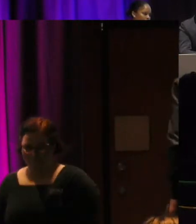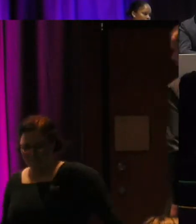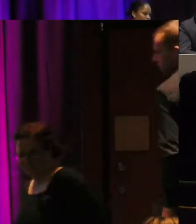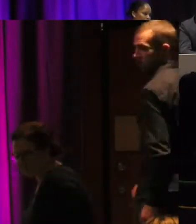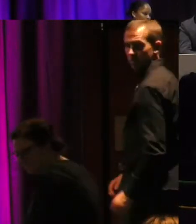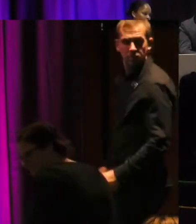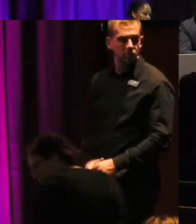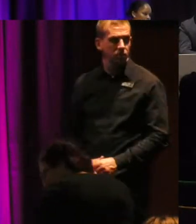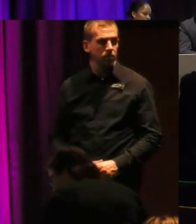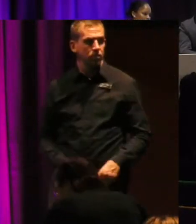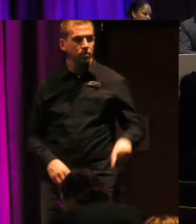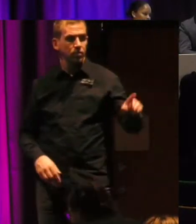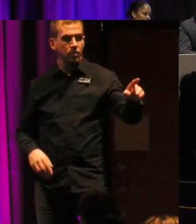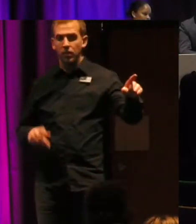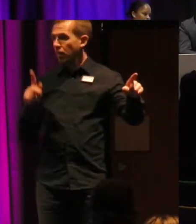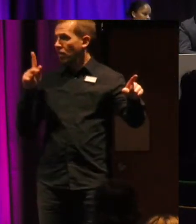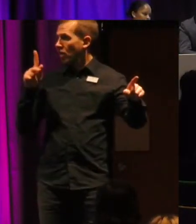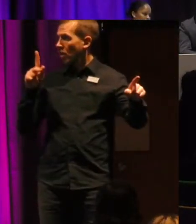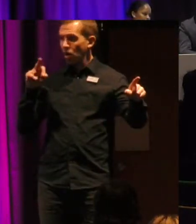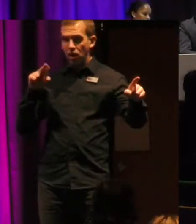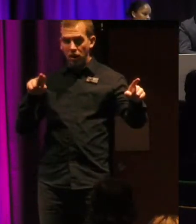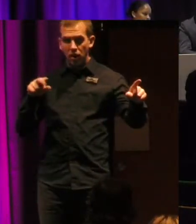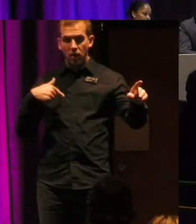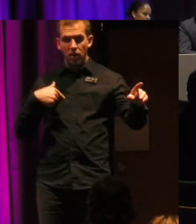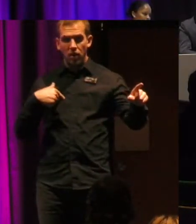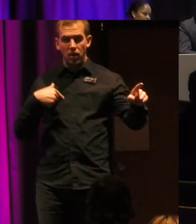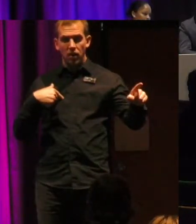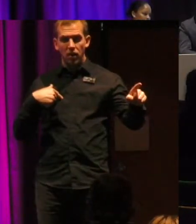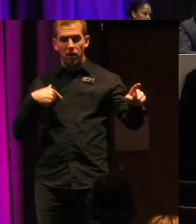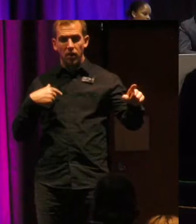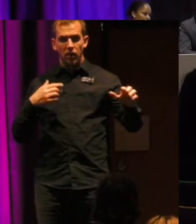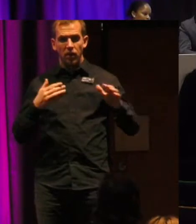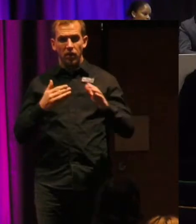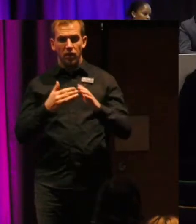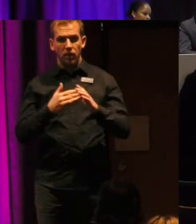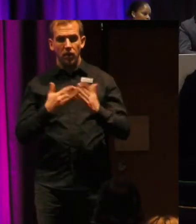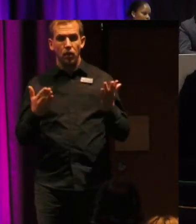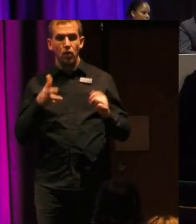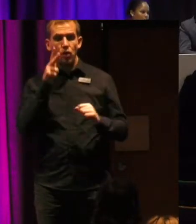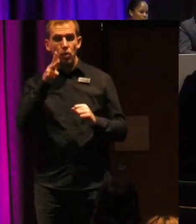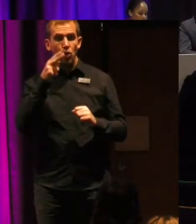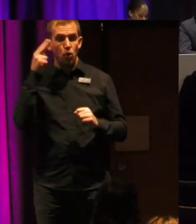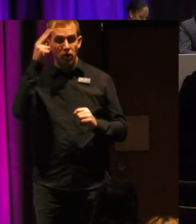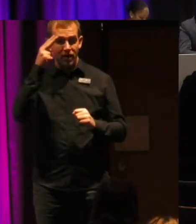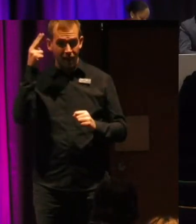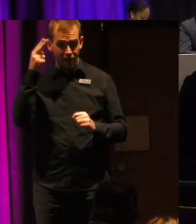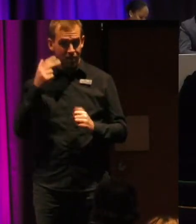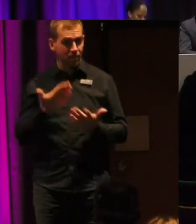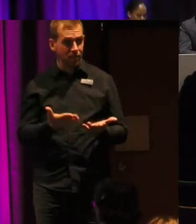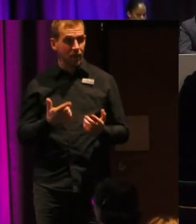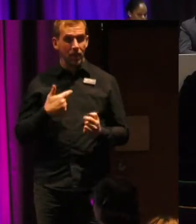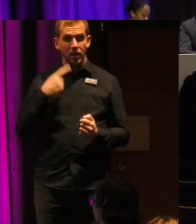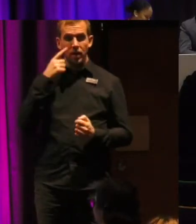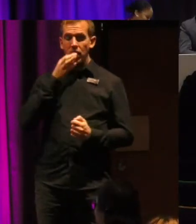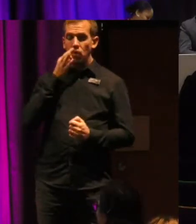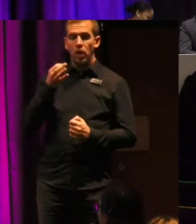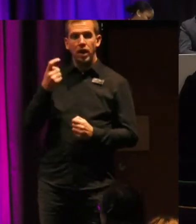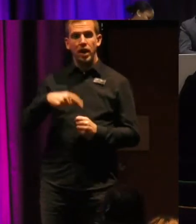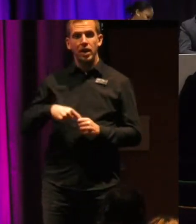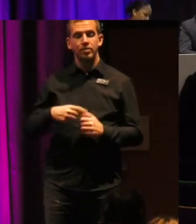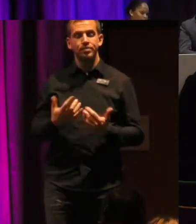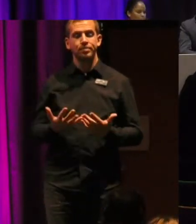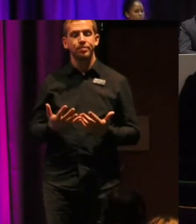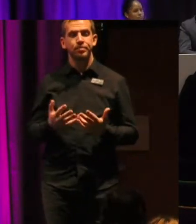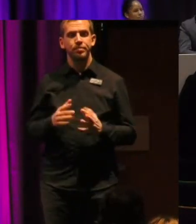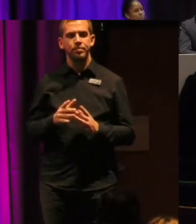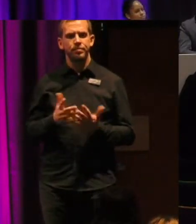Hi, hello, my name is Karen da Costa. I'm from the School of Global Studies, University of Gothenburg. My question is about what is